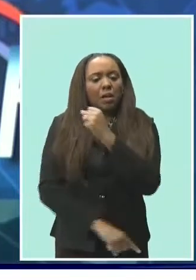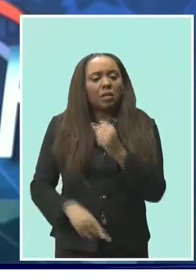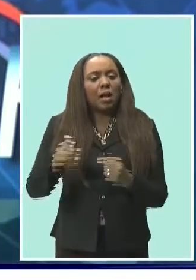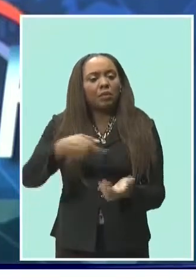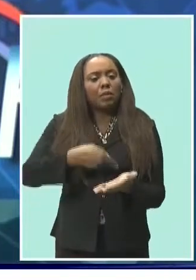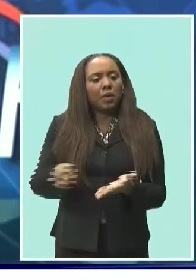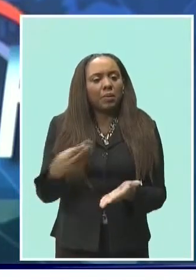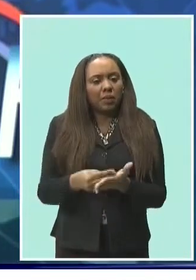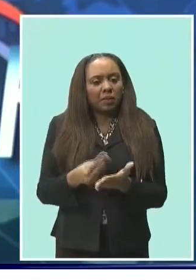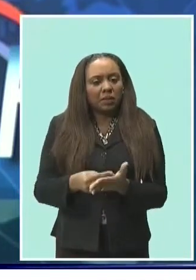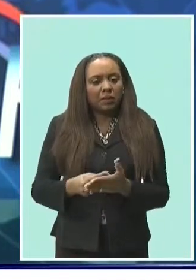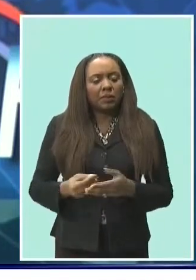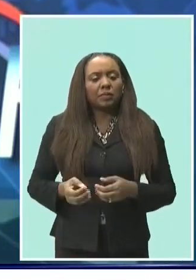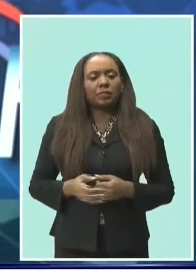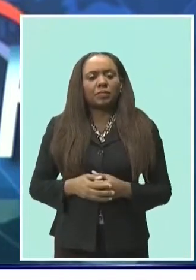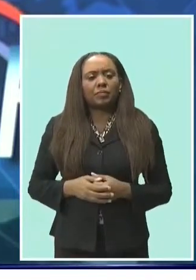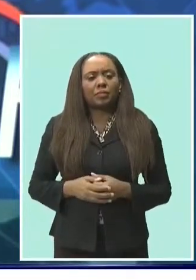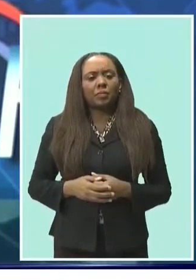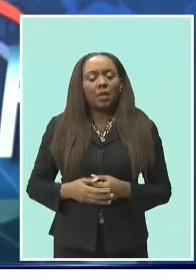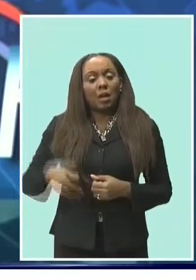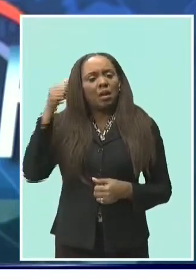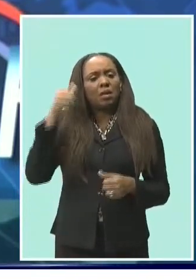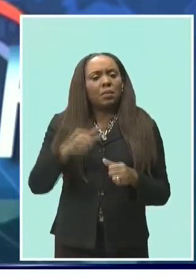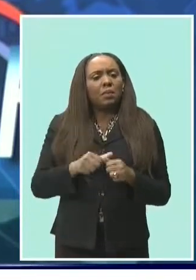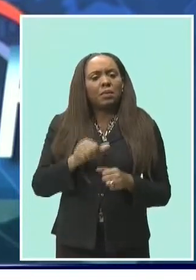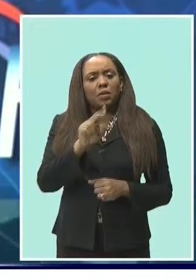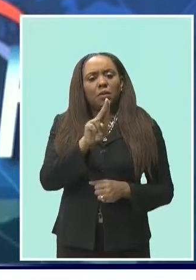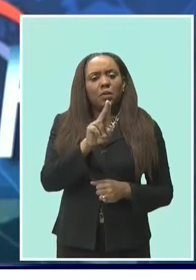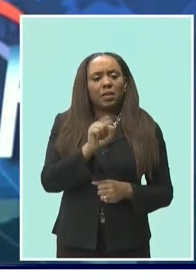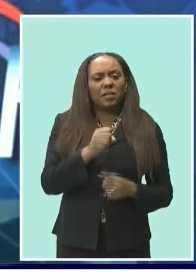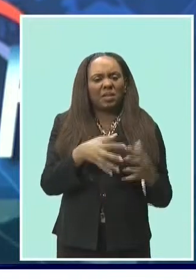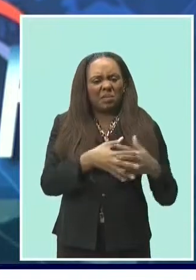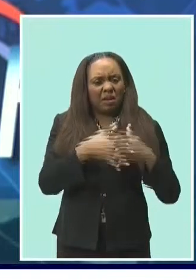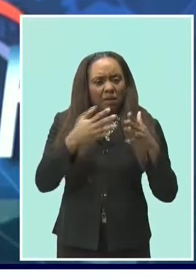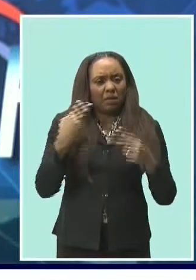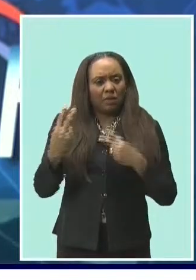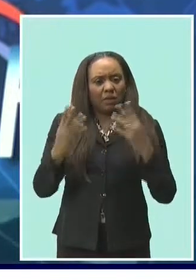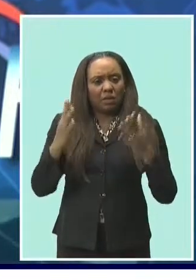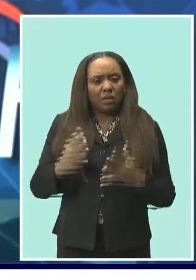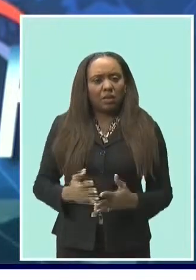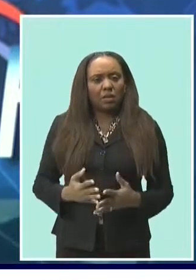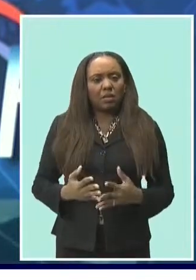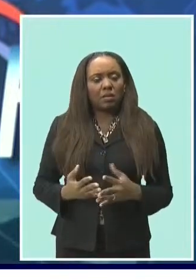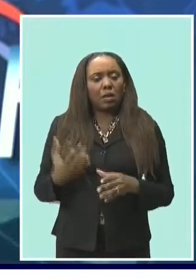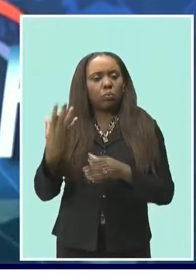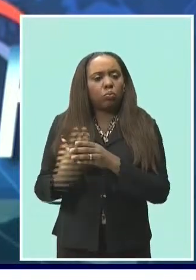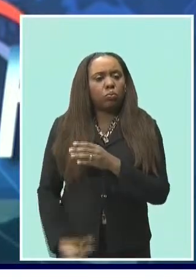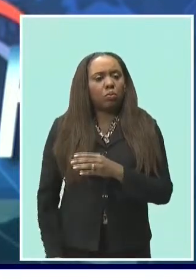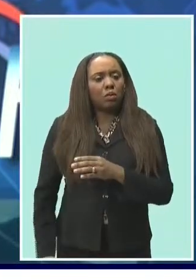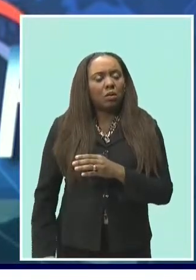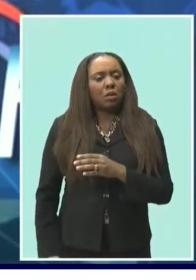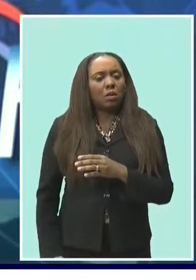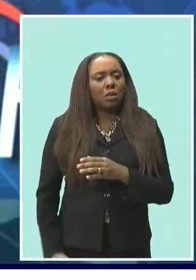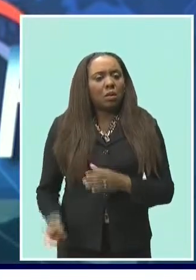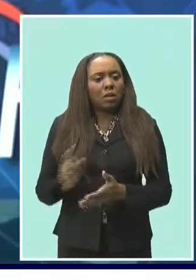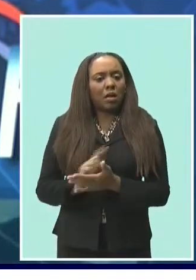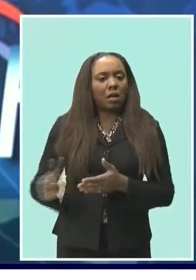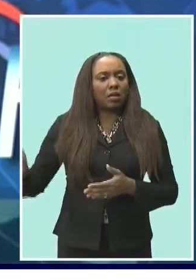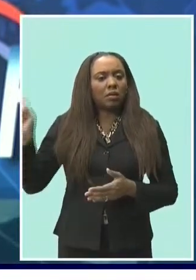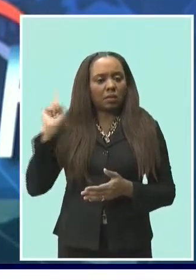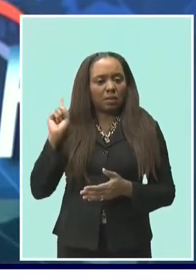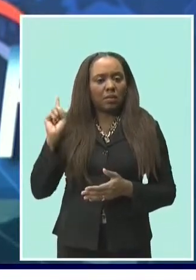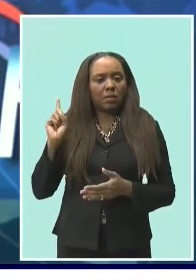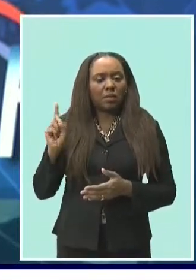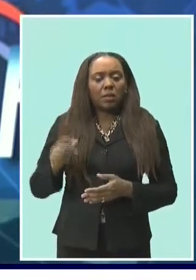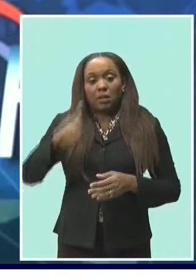ski to the U.S. visitors that disappeared last week at Holetown St. James has been speaking more about the ordeal. Art Neil Abbey